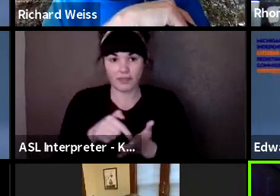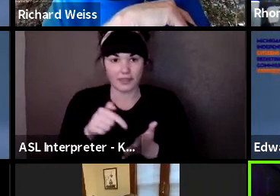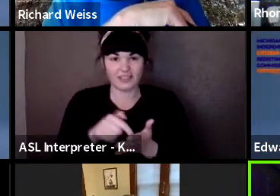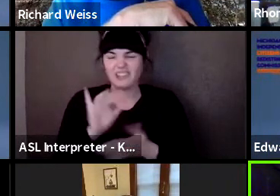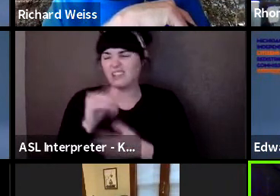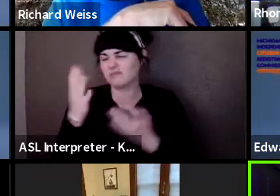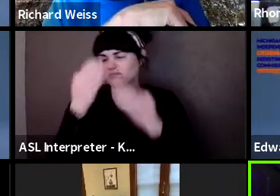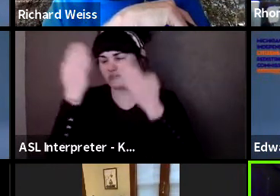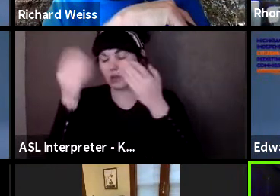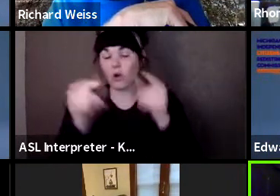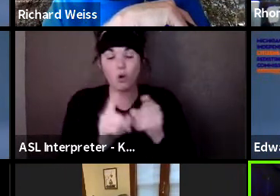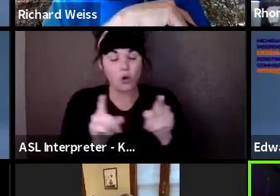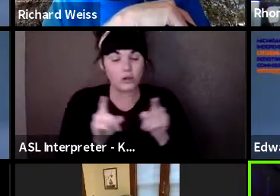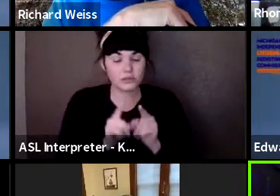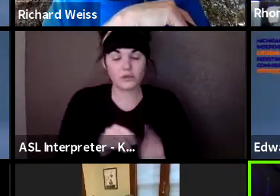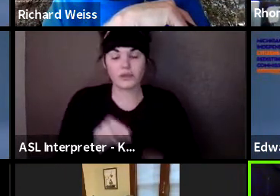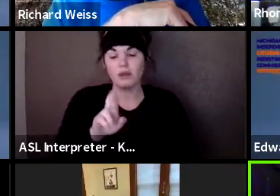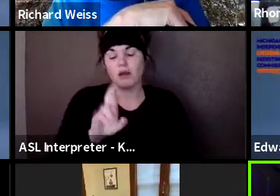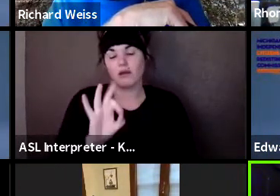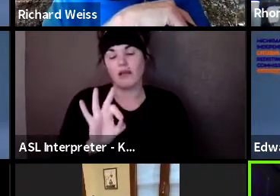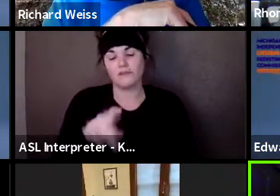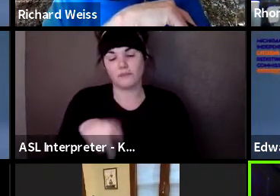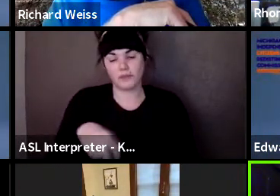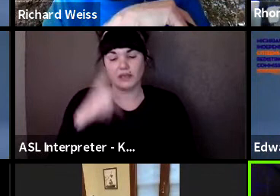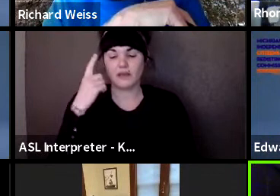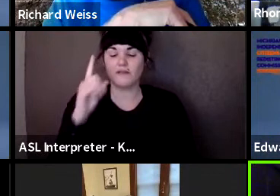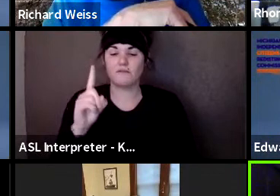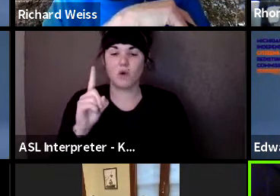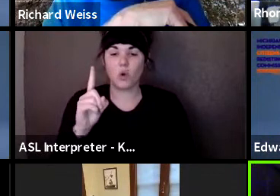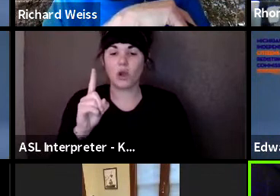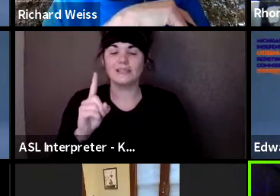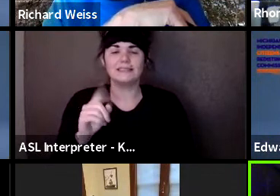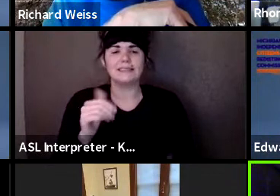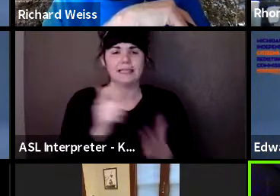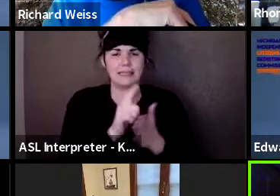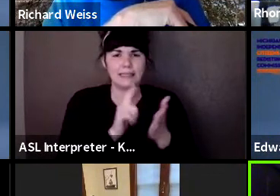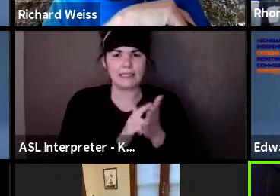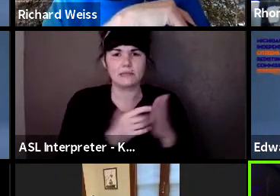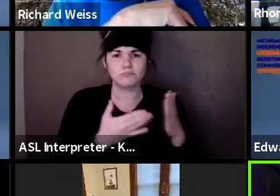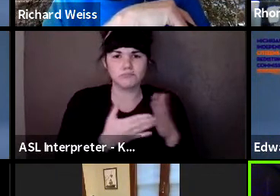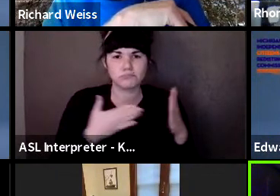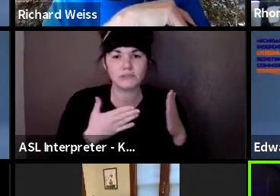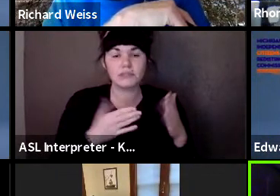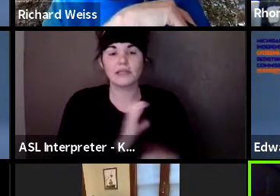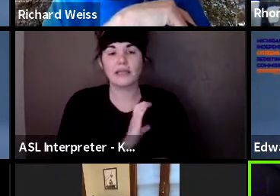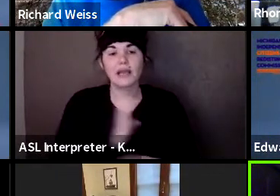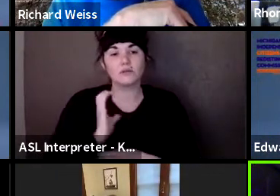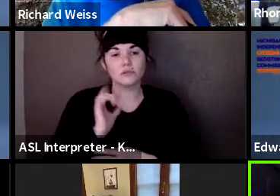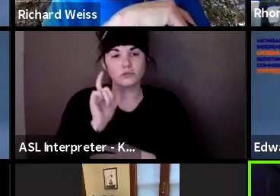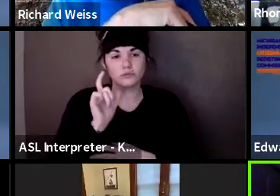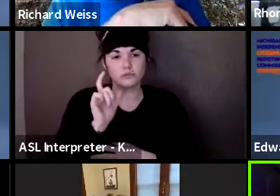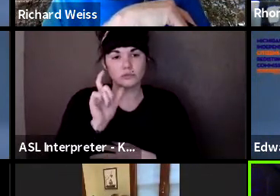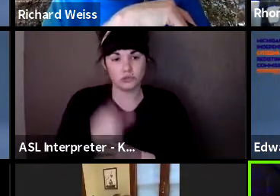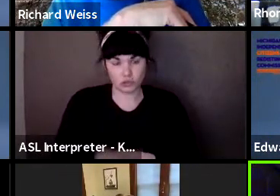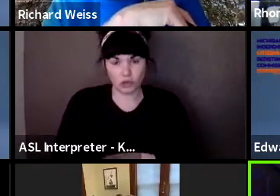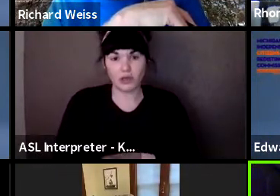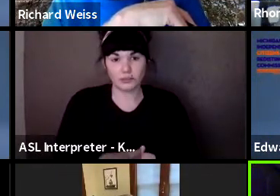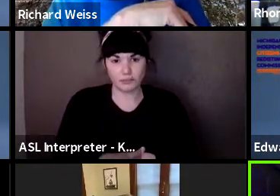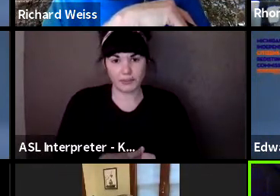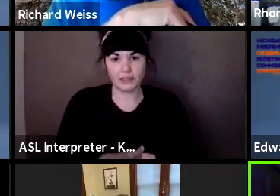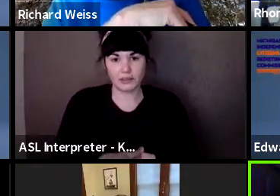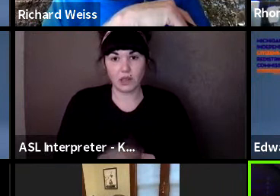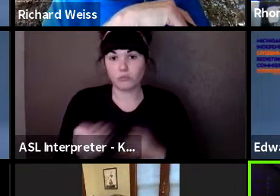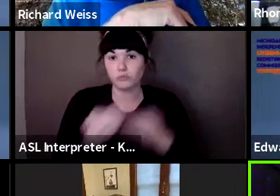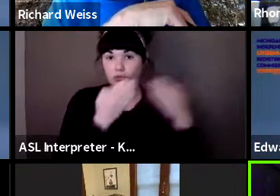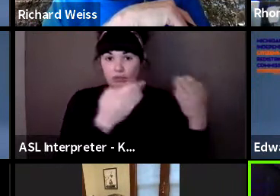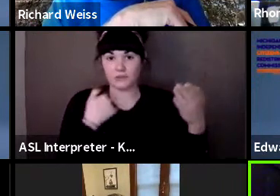the RFP for litigation counsel should be coming before the commission in the very near future. So again, this would just be